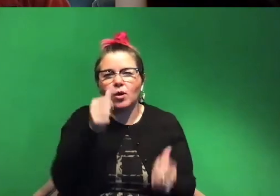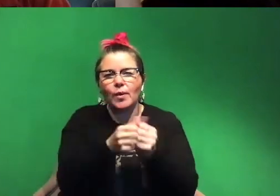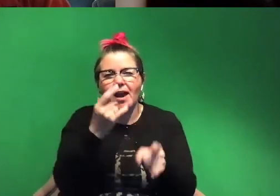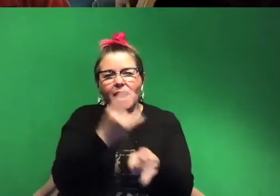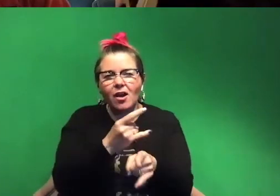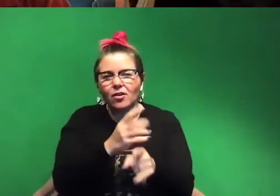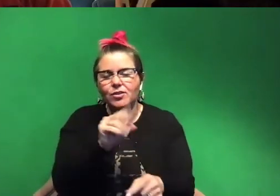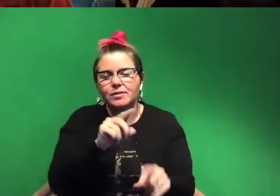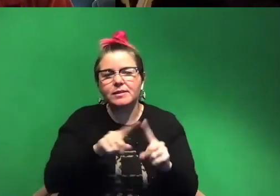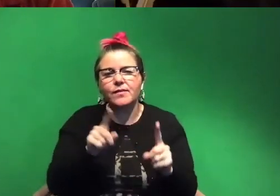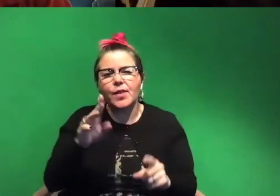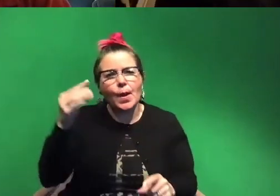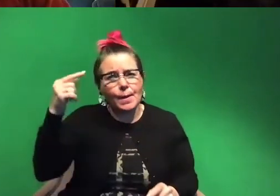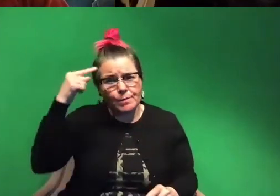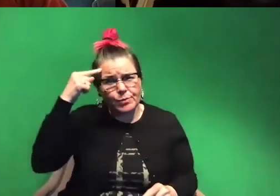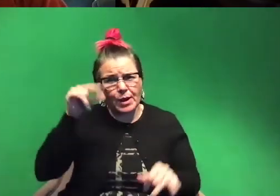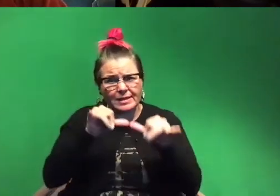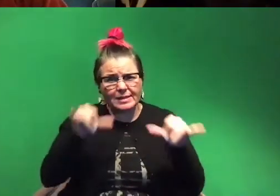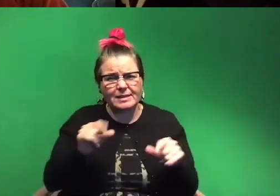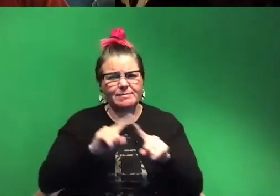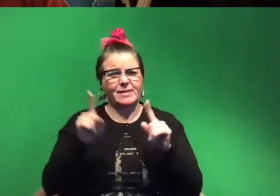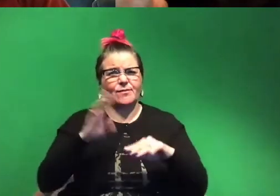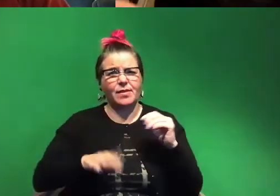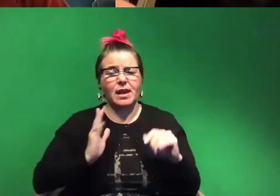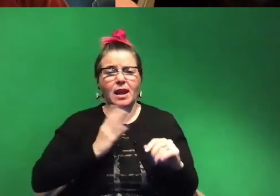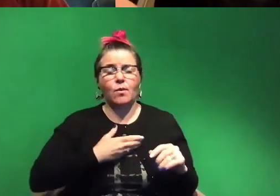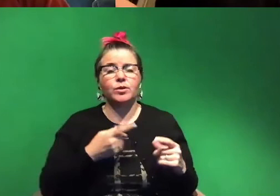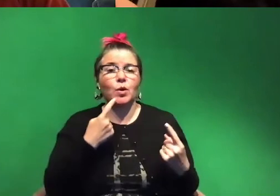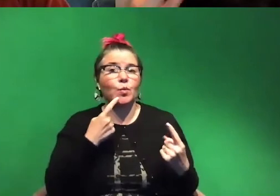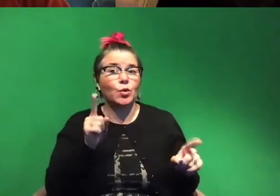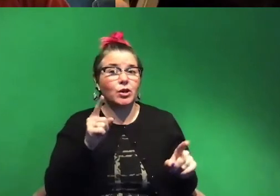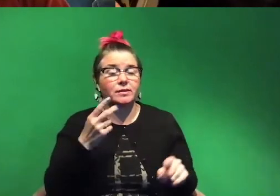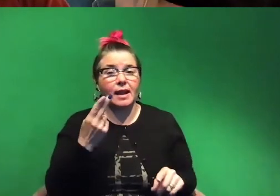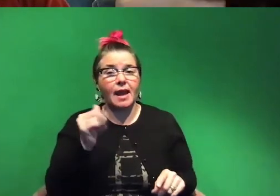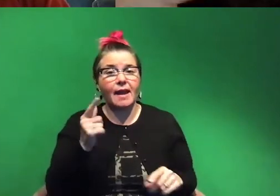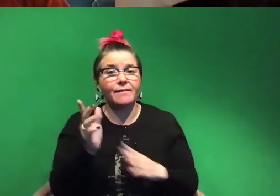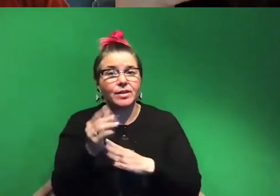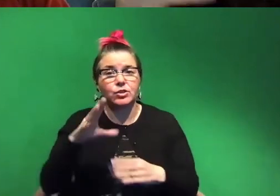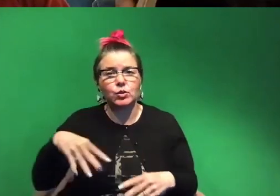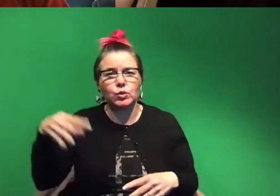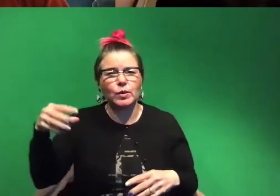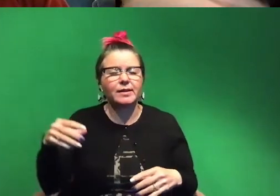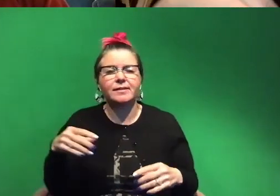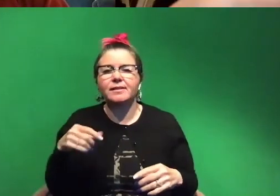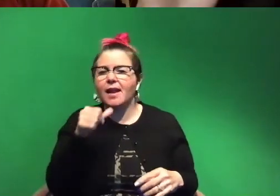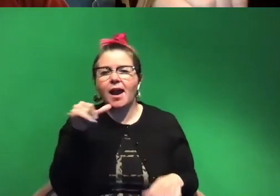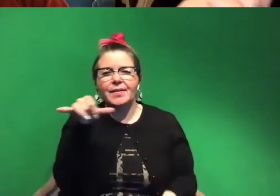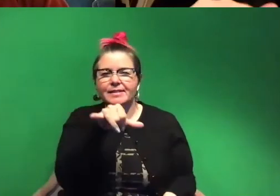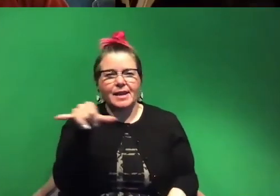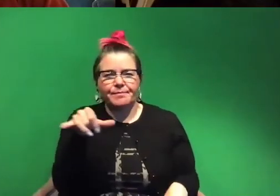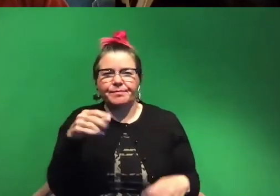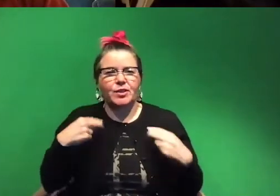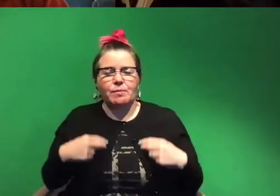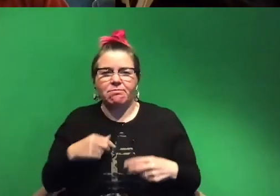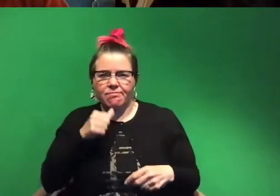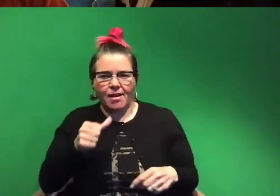whole brain system works different than ours, and so what works in a hagfish or a squid, it's just not the same as a human, which